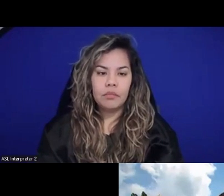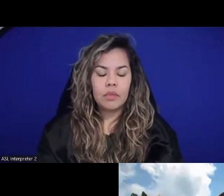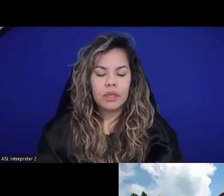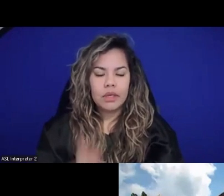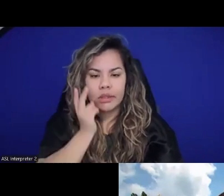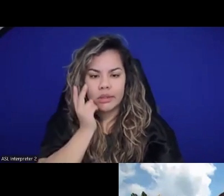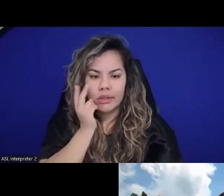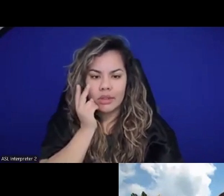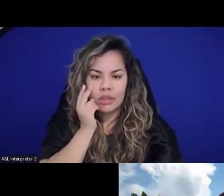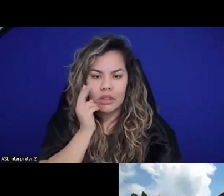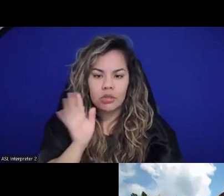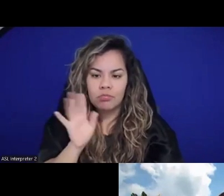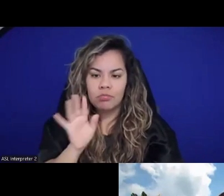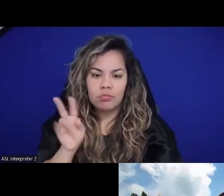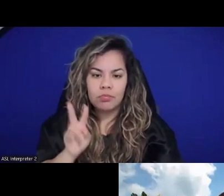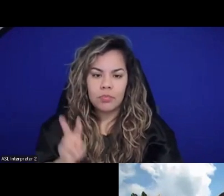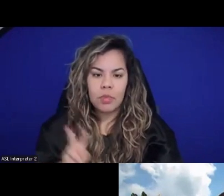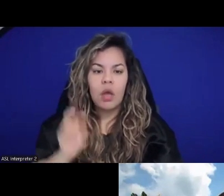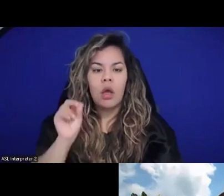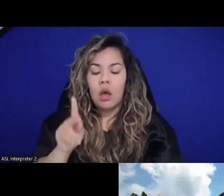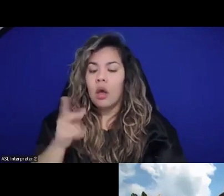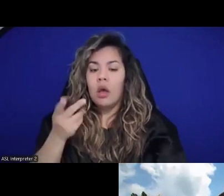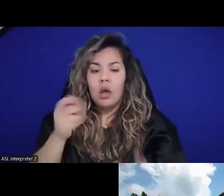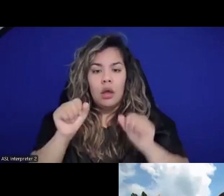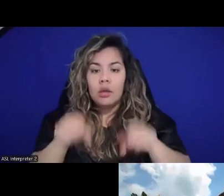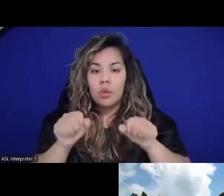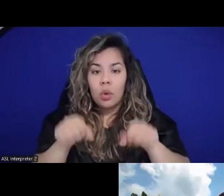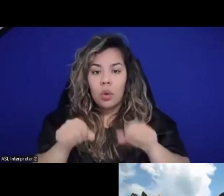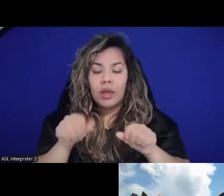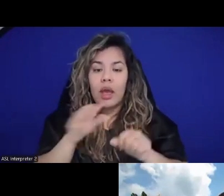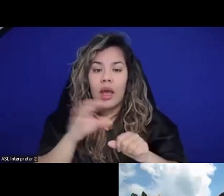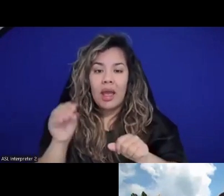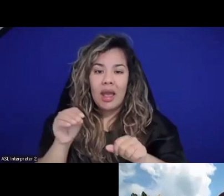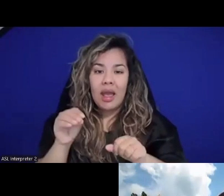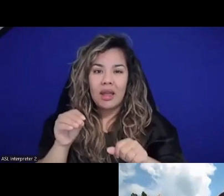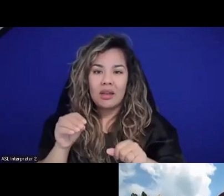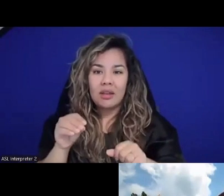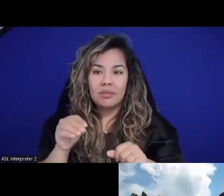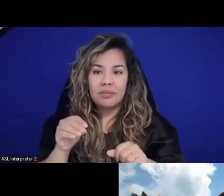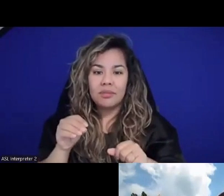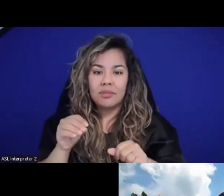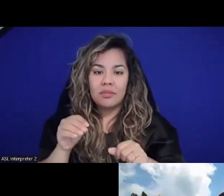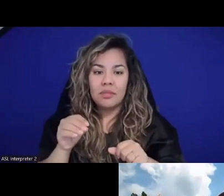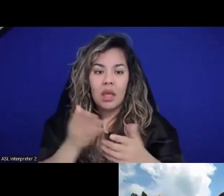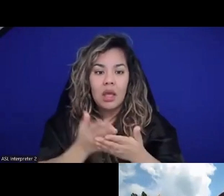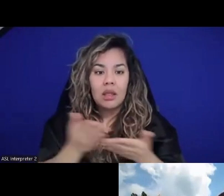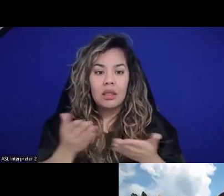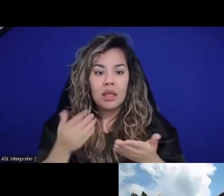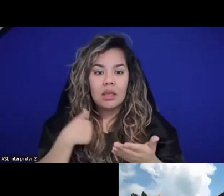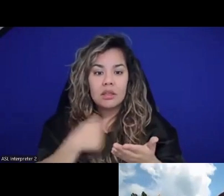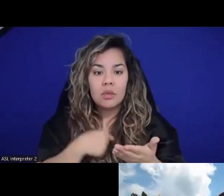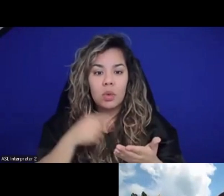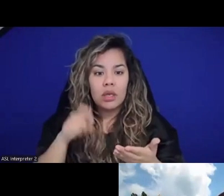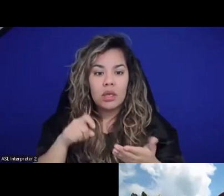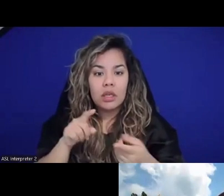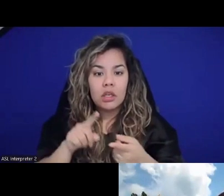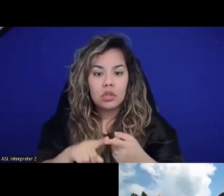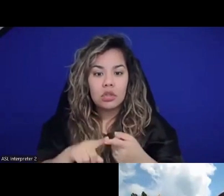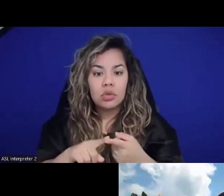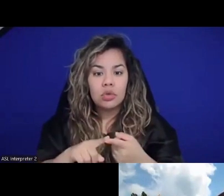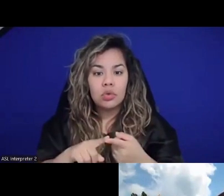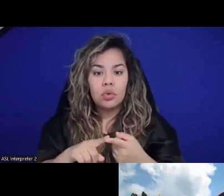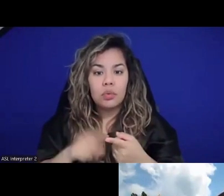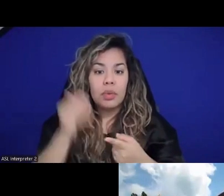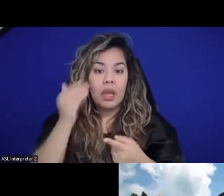see. So yeah, I guess that things we need to be aware of is that within the US context